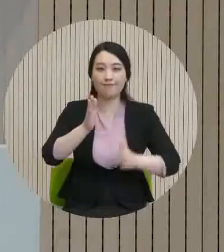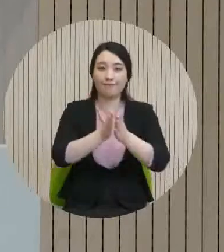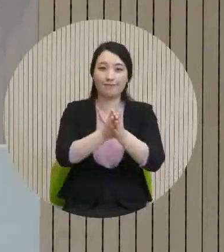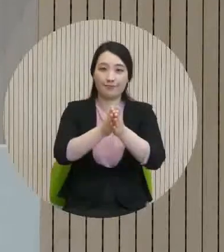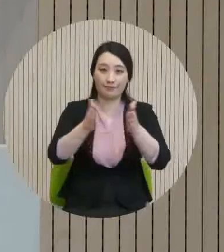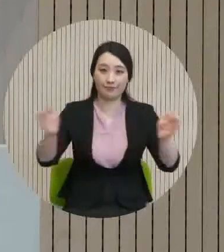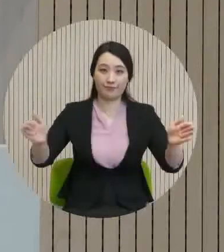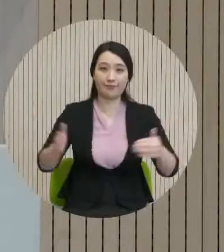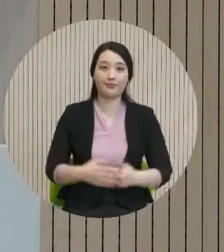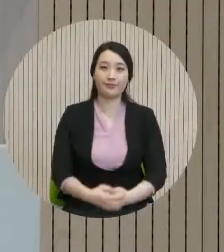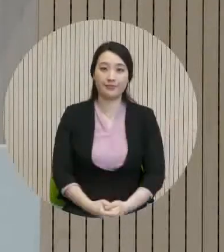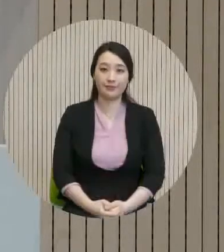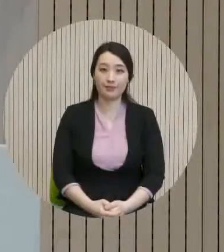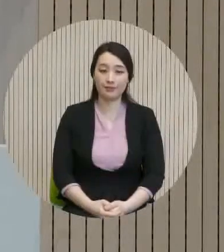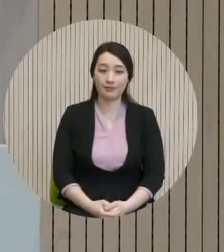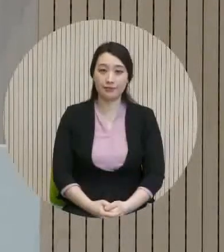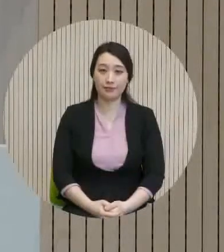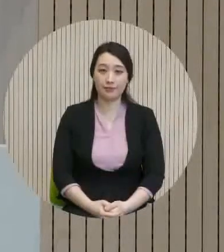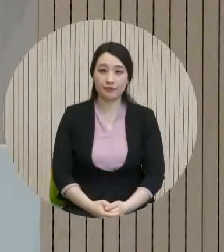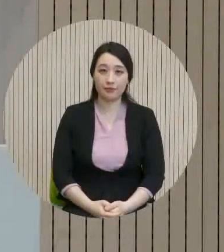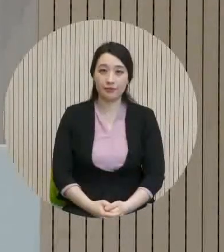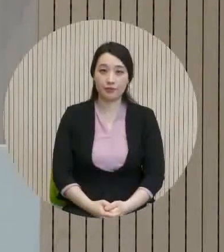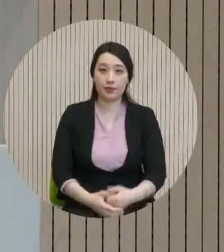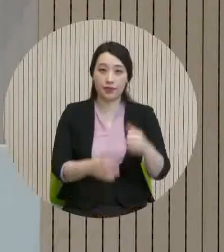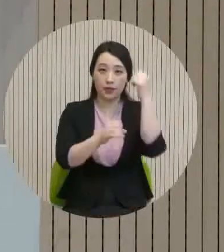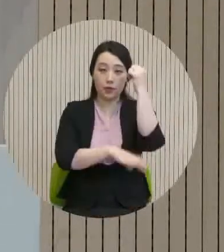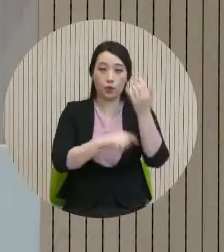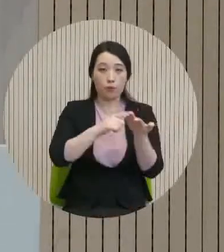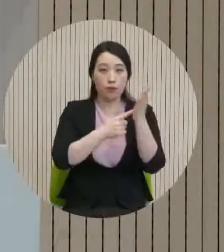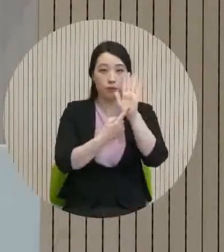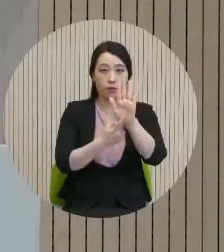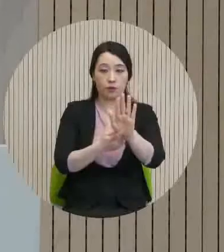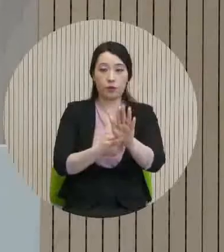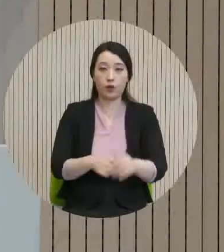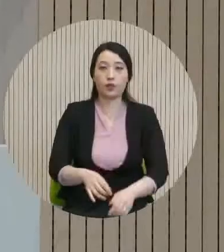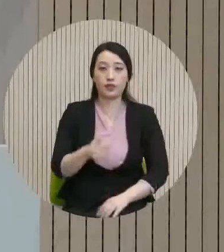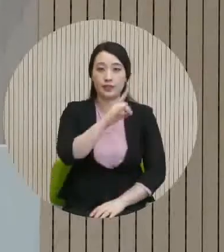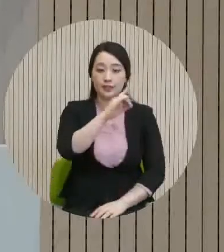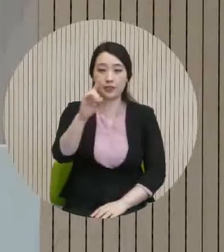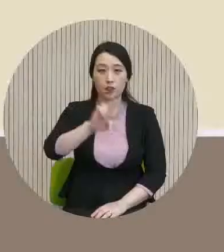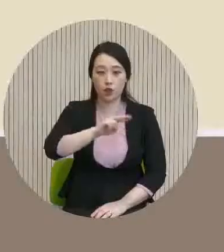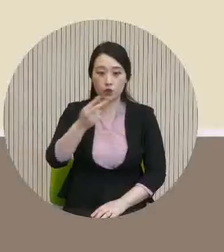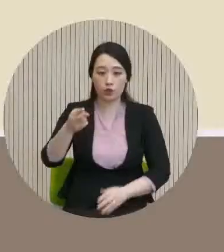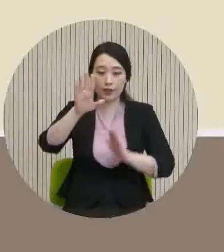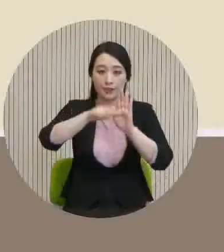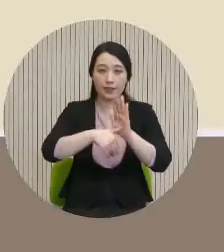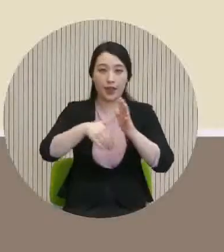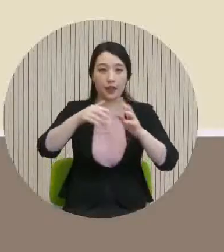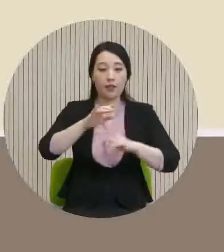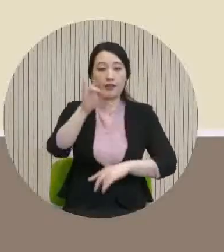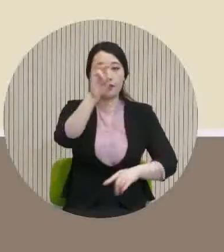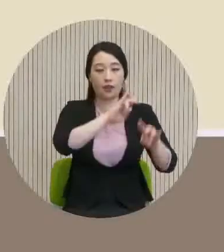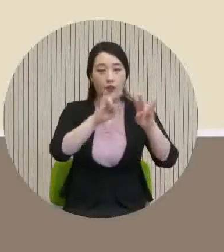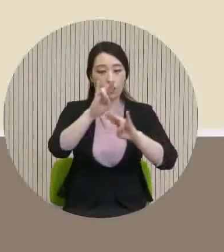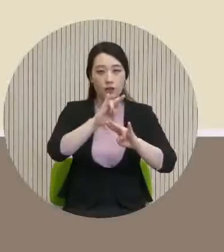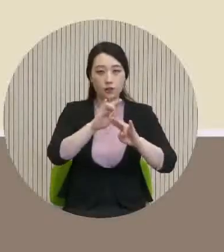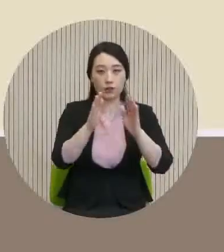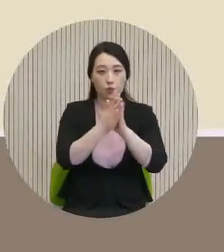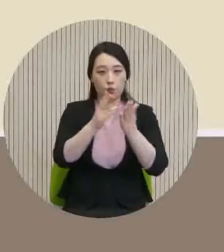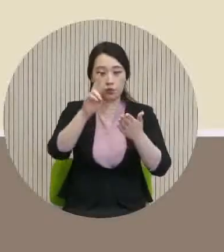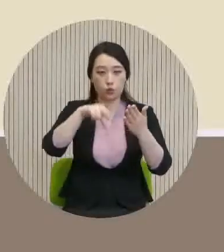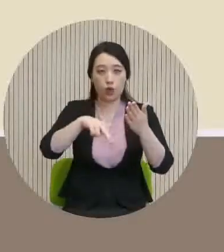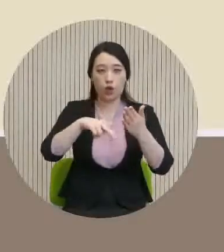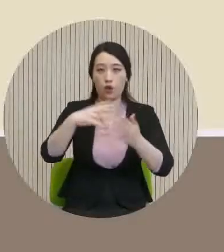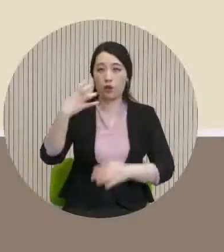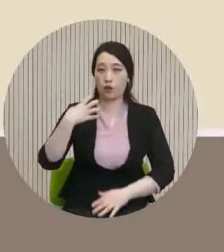13th International Symposium of Libraries of Children and Young Adults. The topic of the keynote speech is